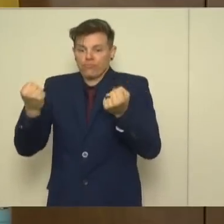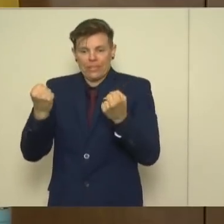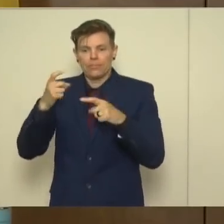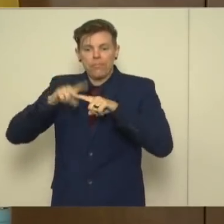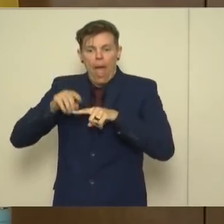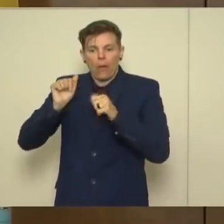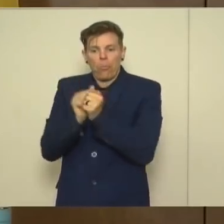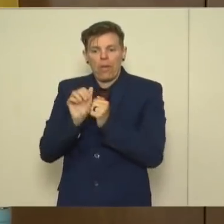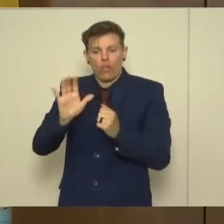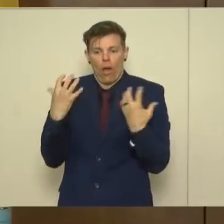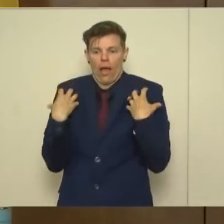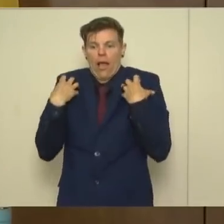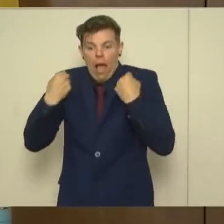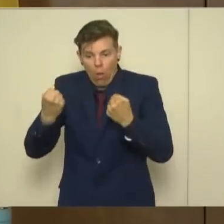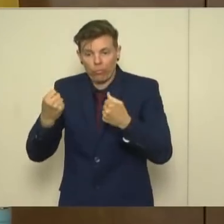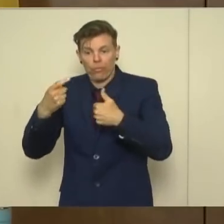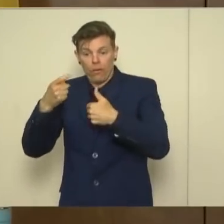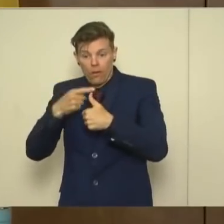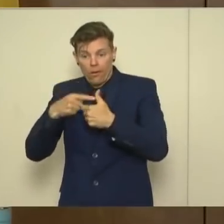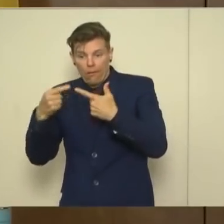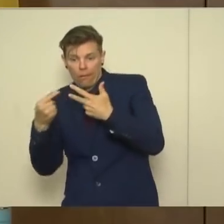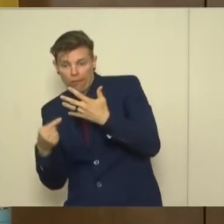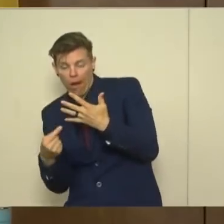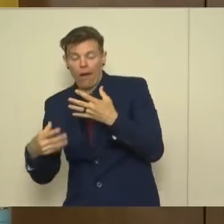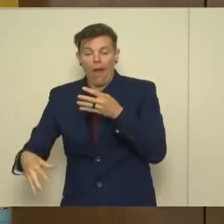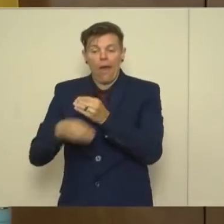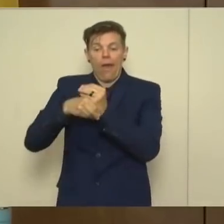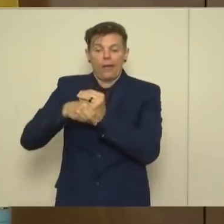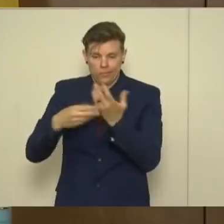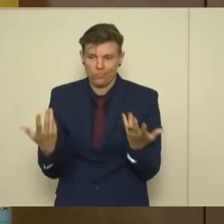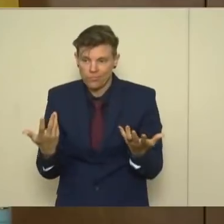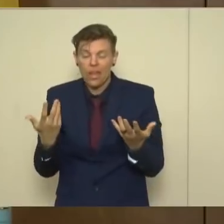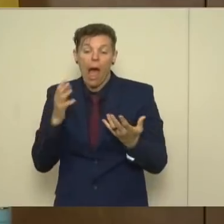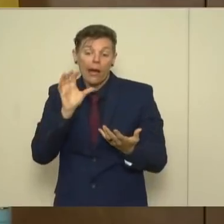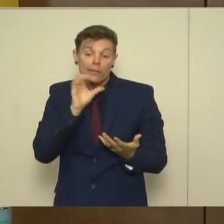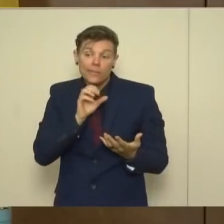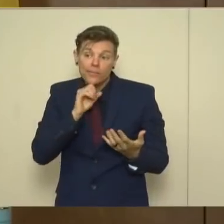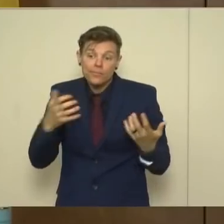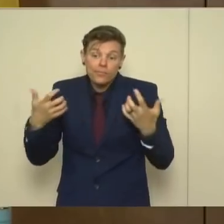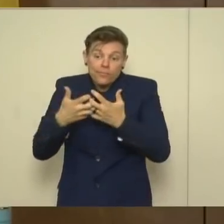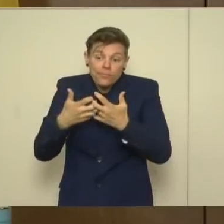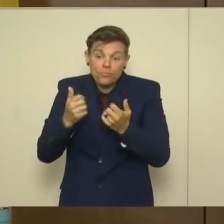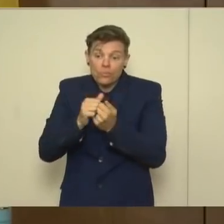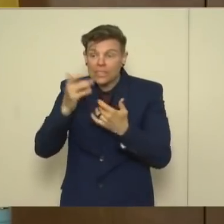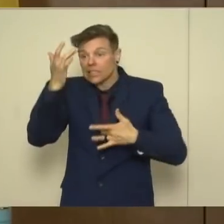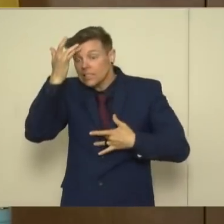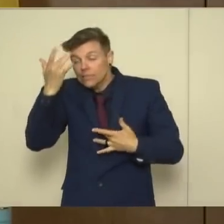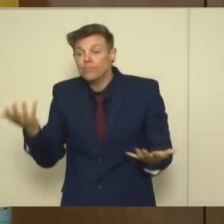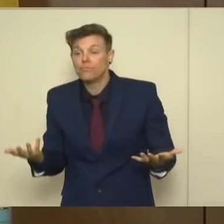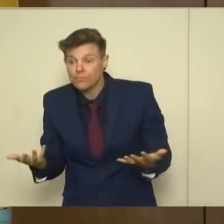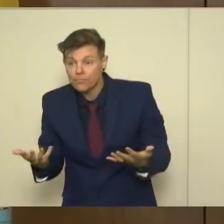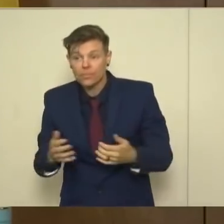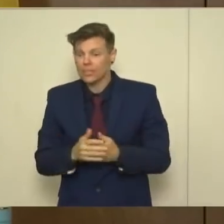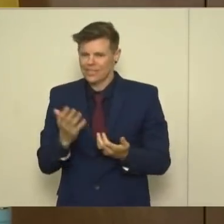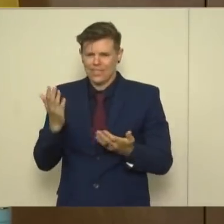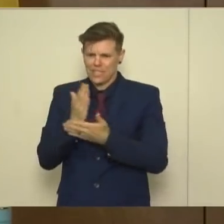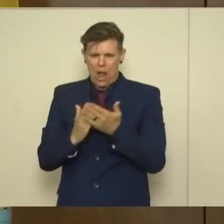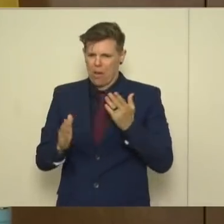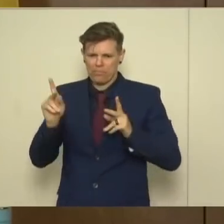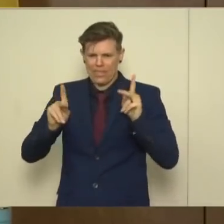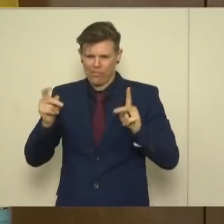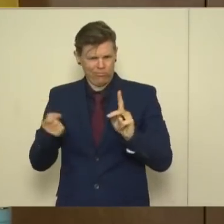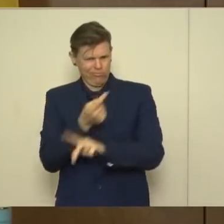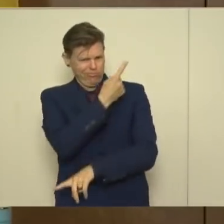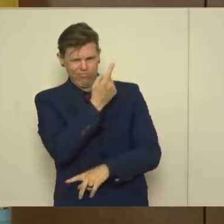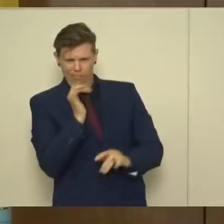age issues related to those underlying conditions. But there are plenty of anomalies, and remember that whoever you are and whatever